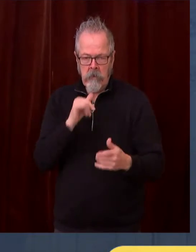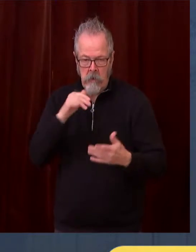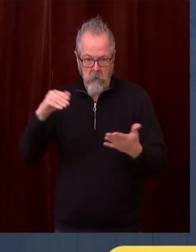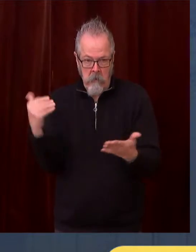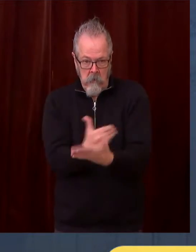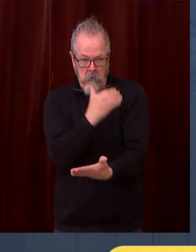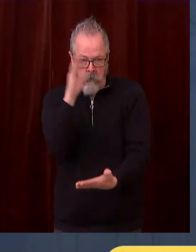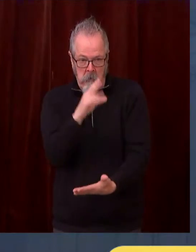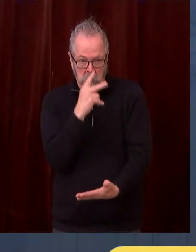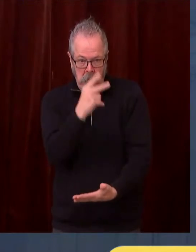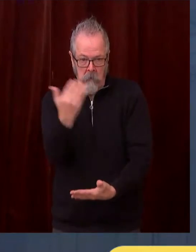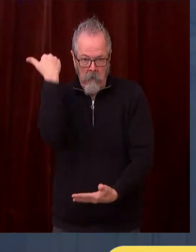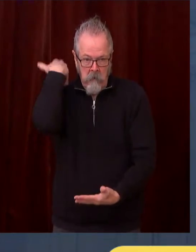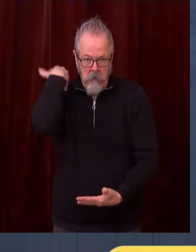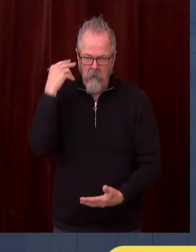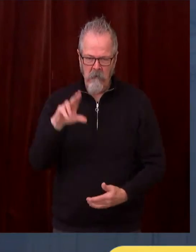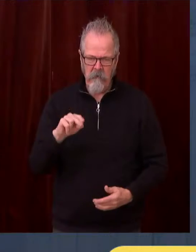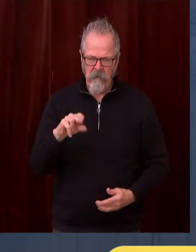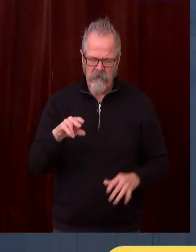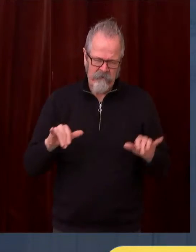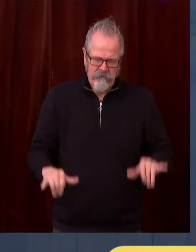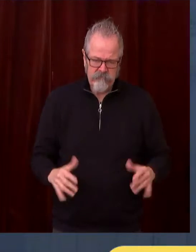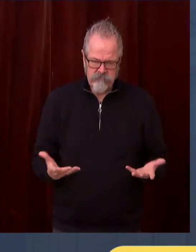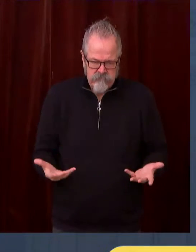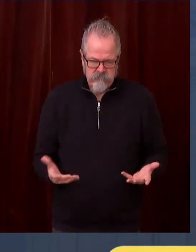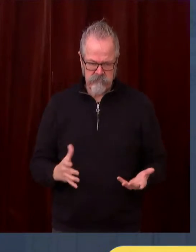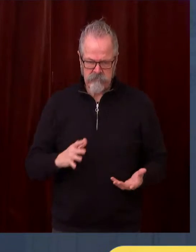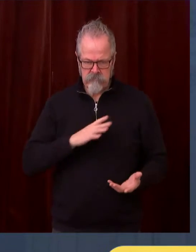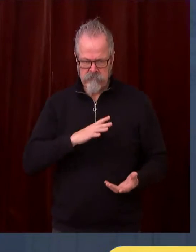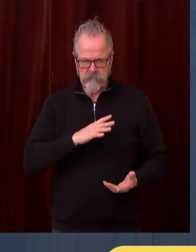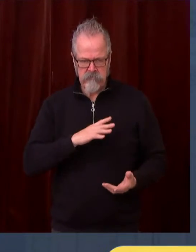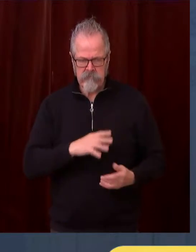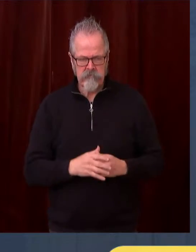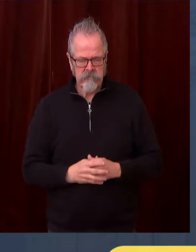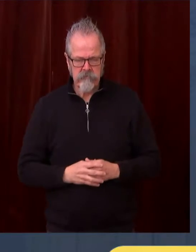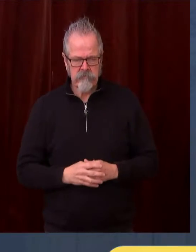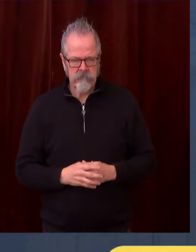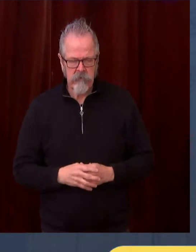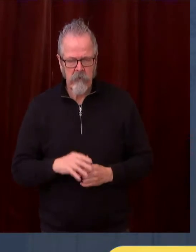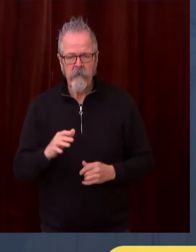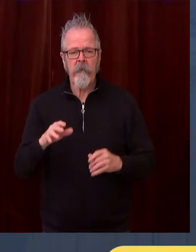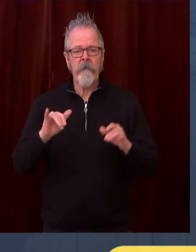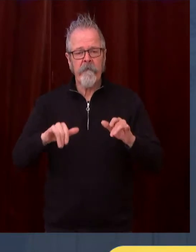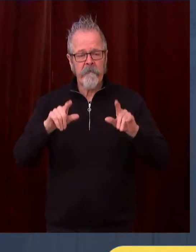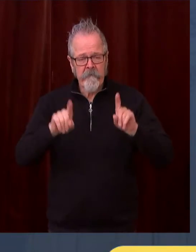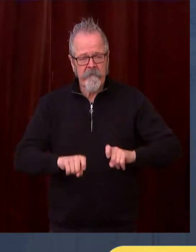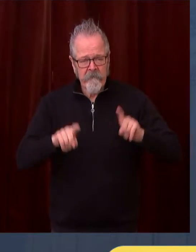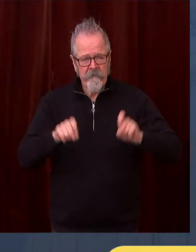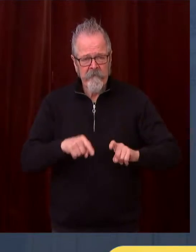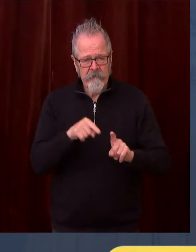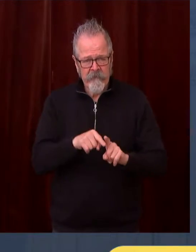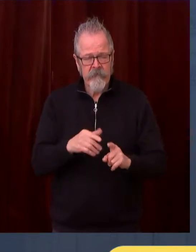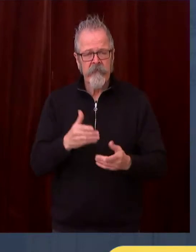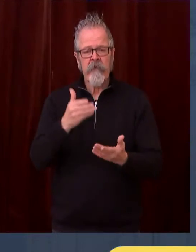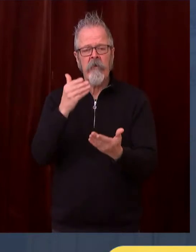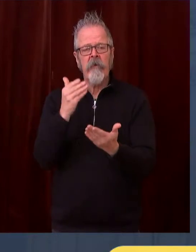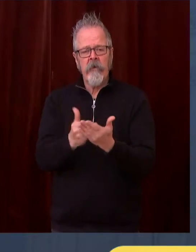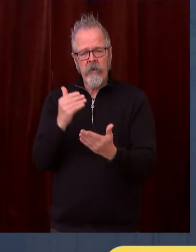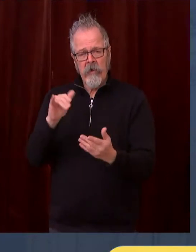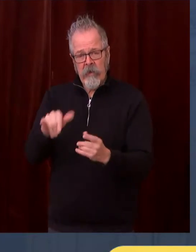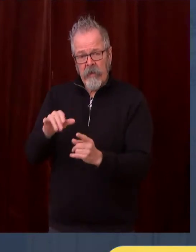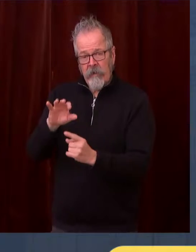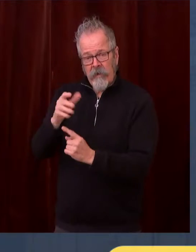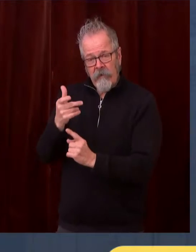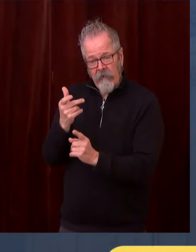the vaccine is 95% effective at preventing symptomatic COVID-19 disease,